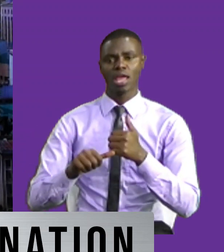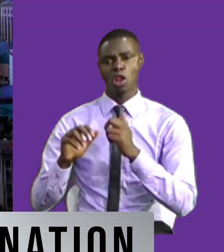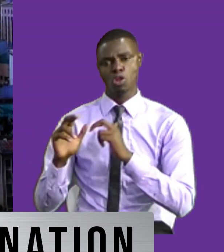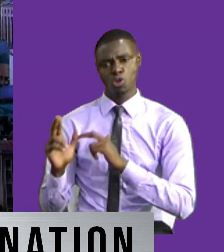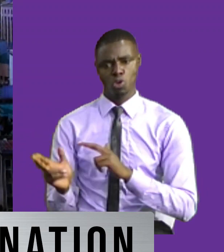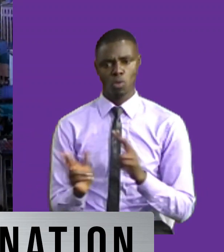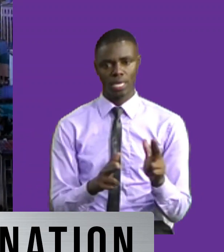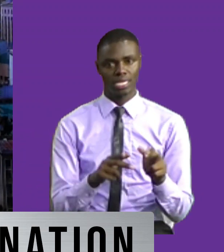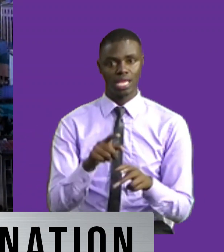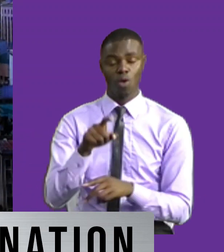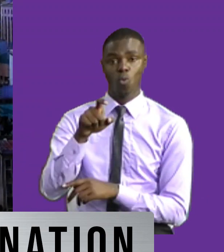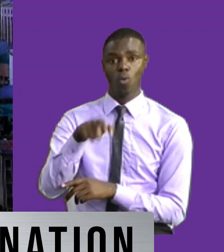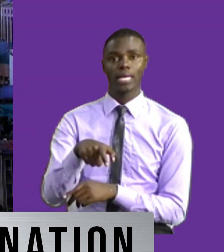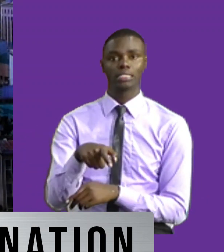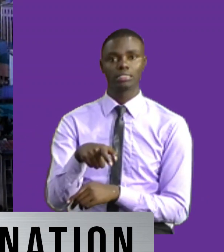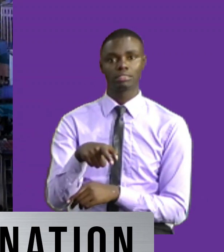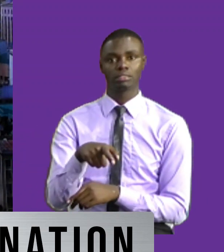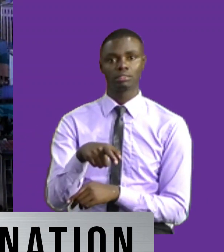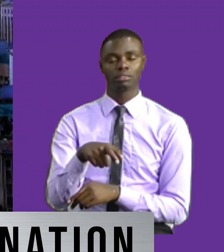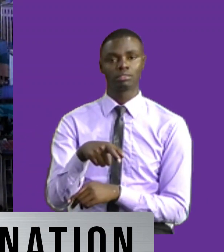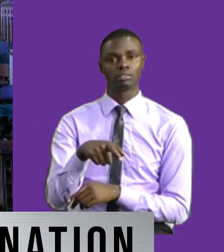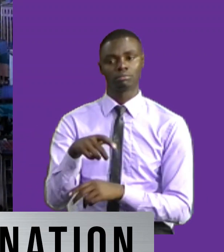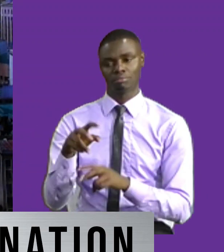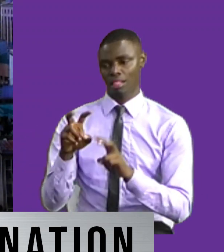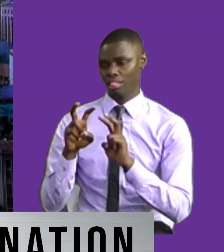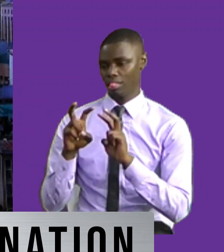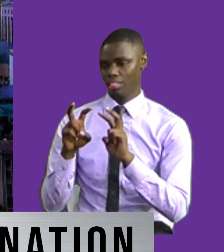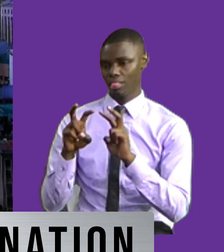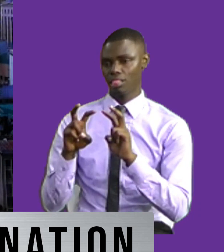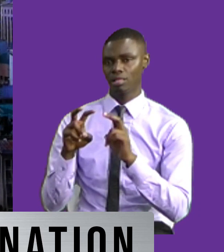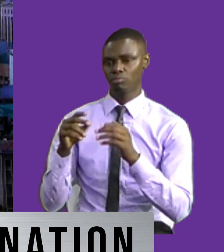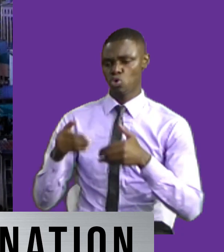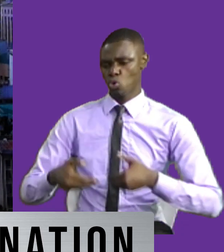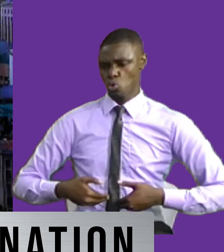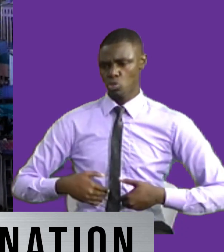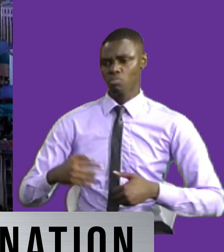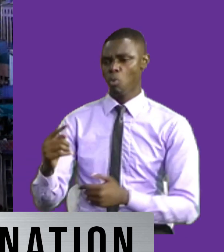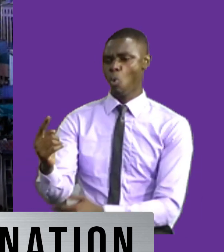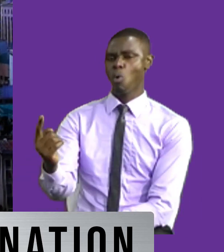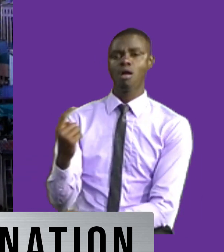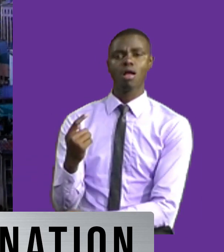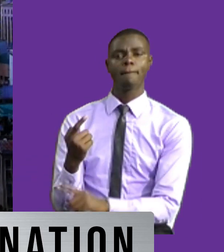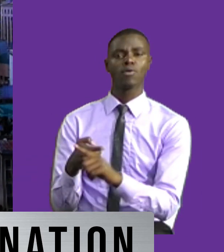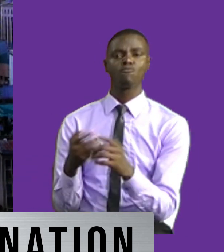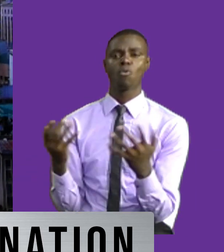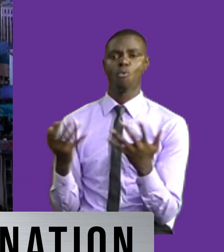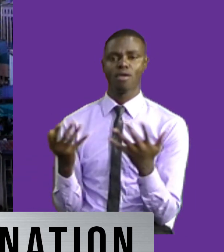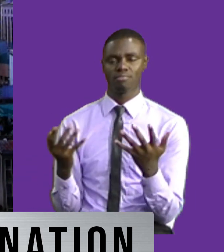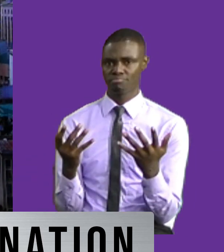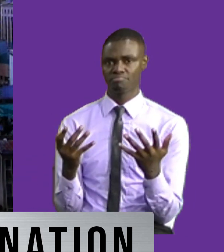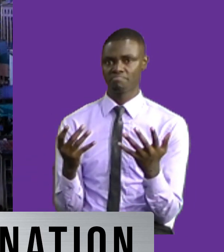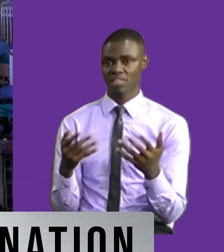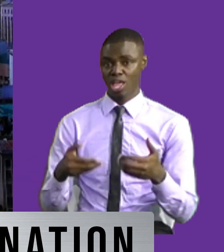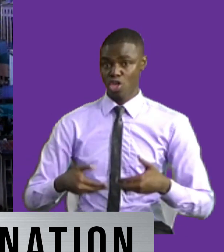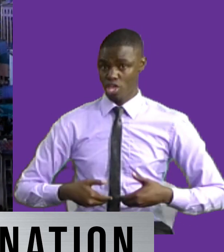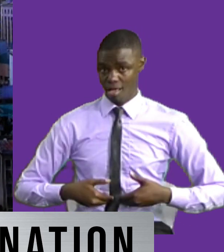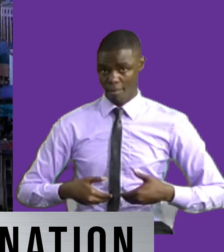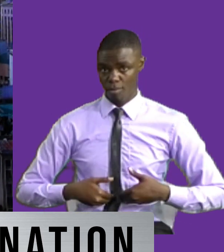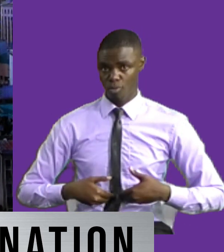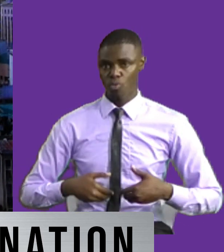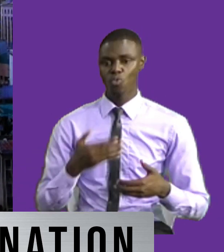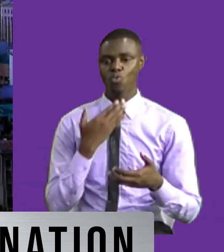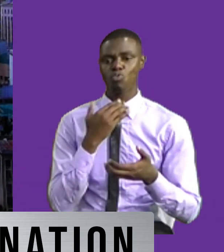we have to look at where these young people are coming from. These young people want